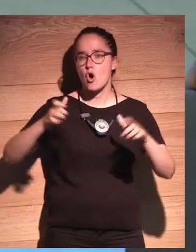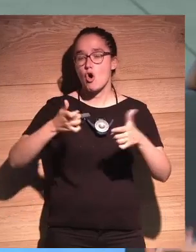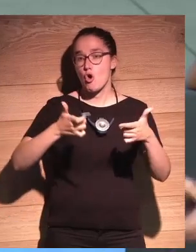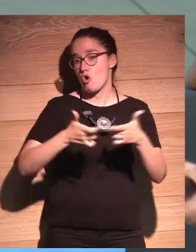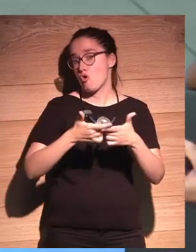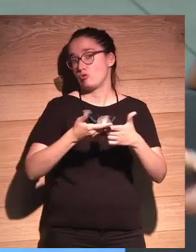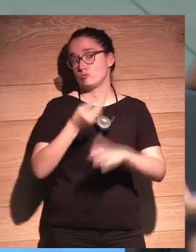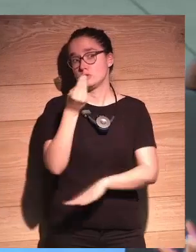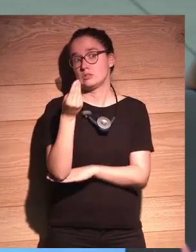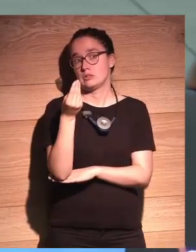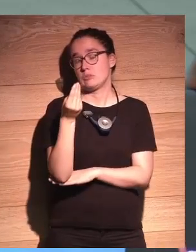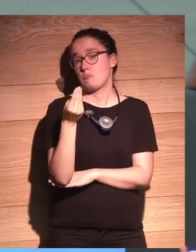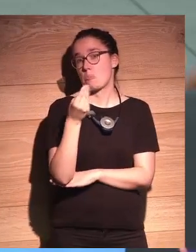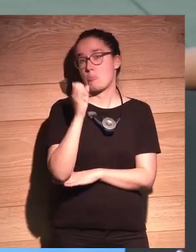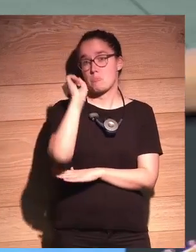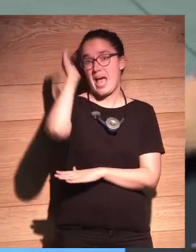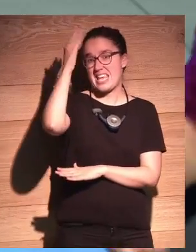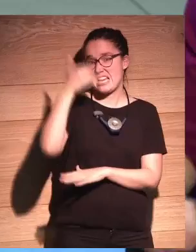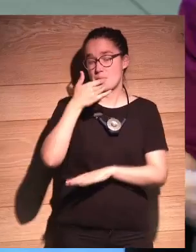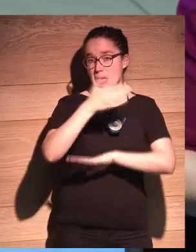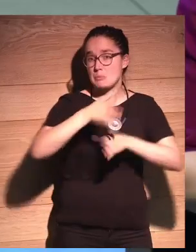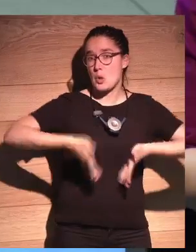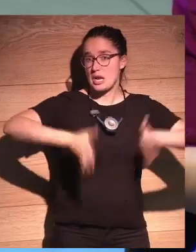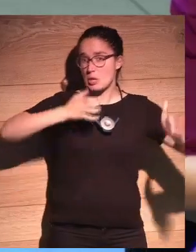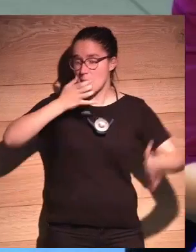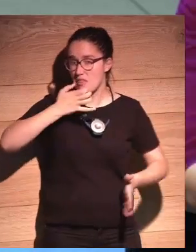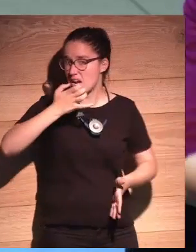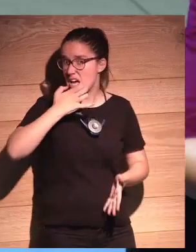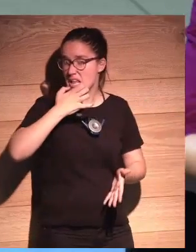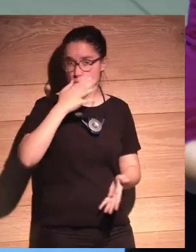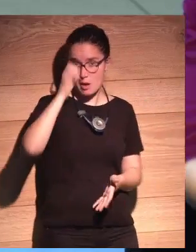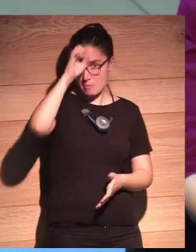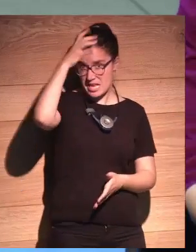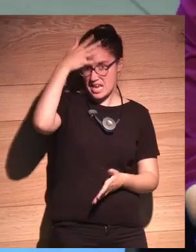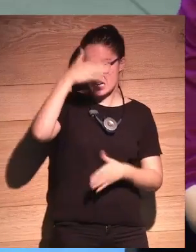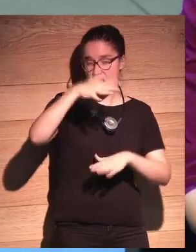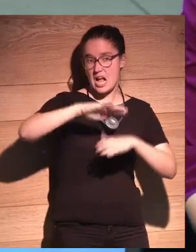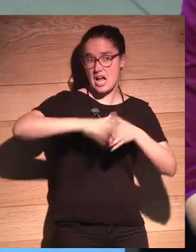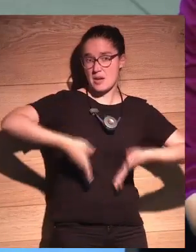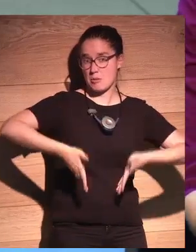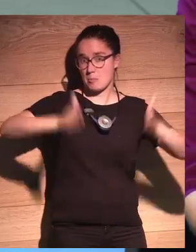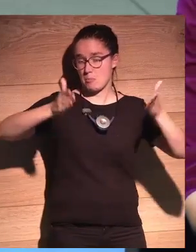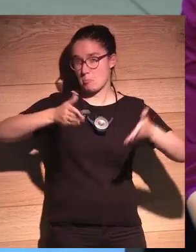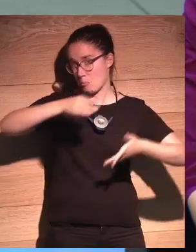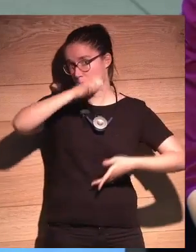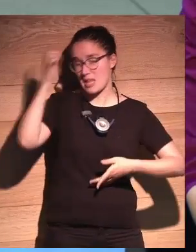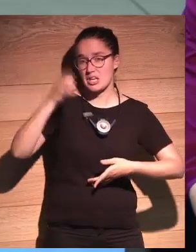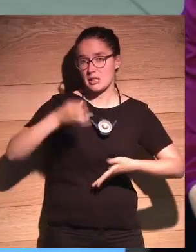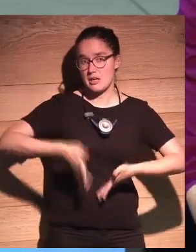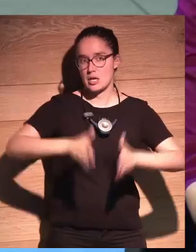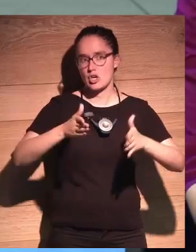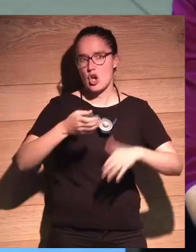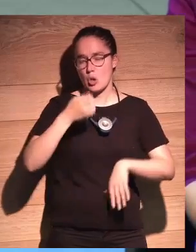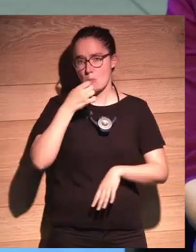we organized a sort of event that involved a whale in plastic that had